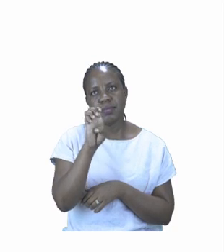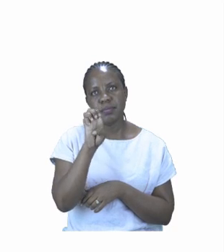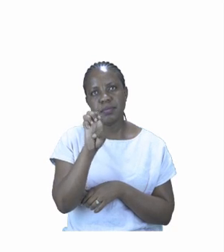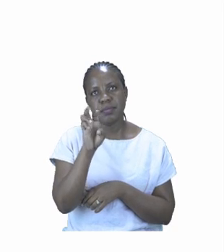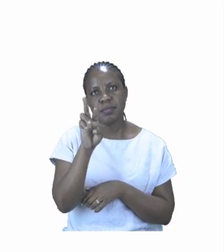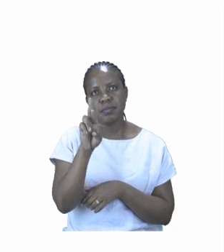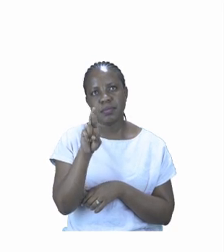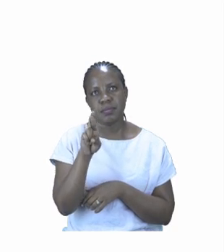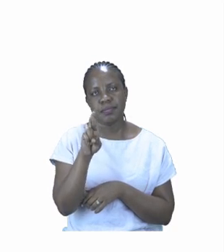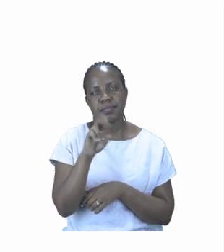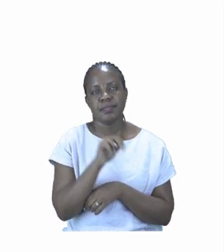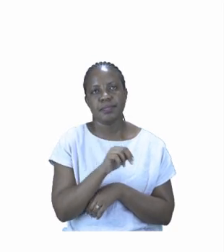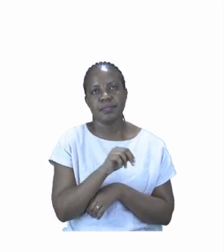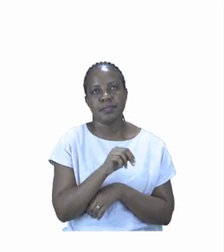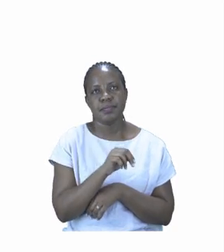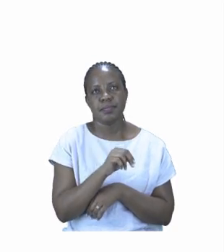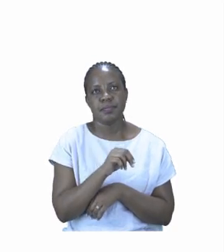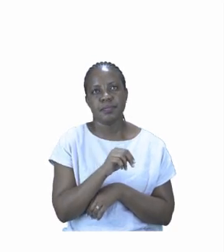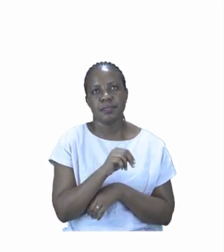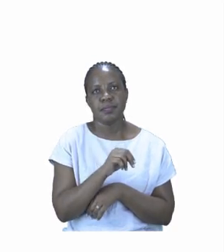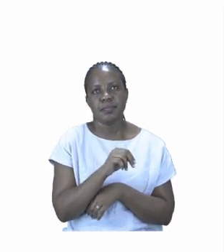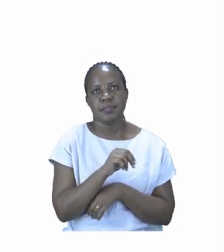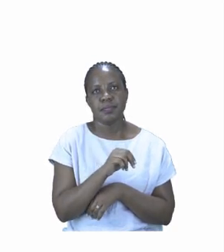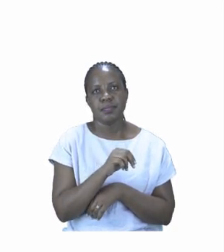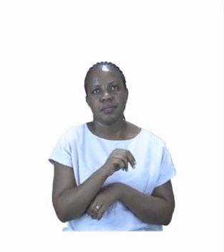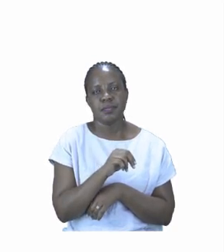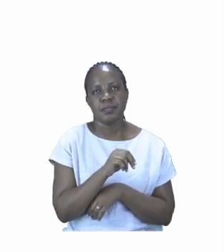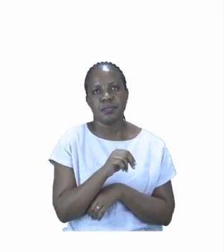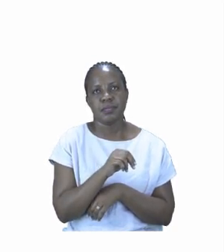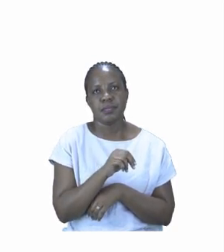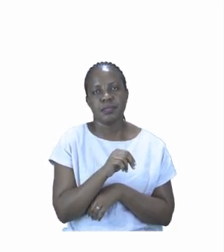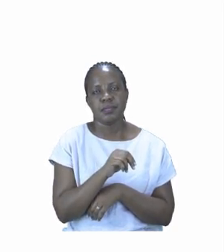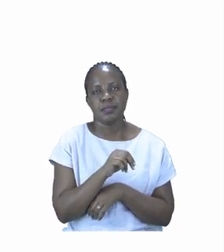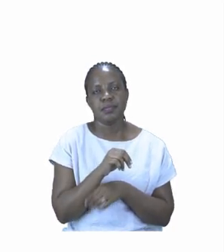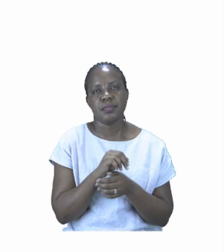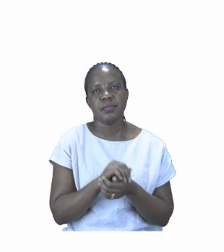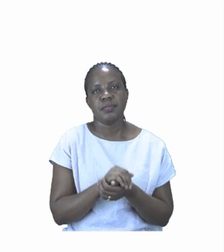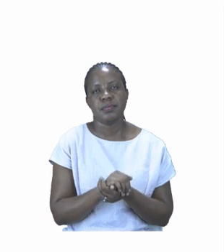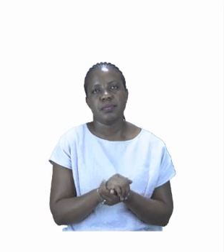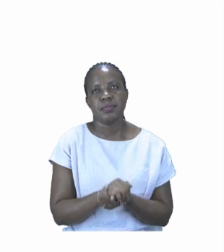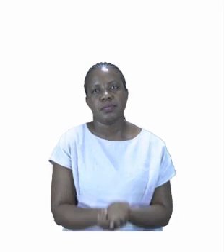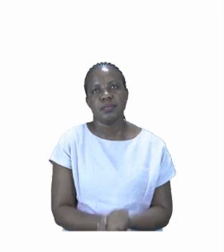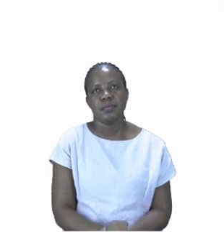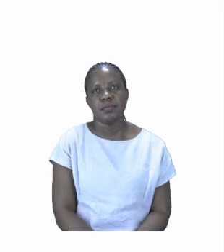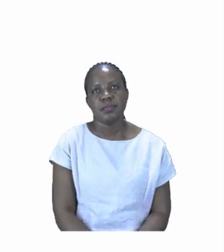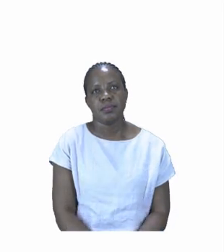under. Now I want you to circle the vowel sounds that you can see.